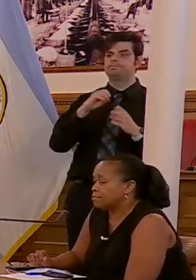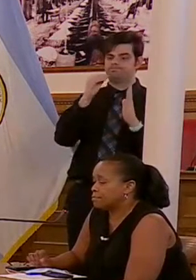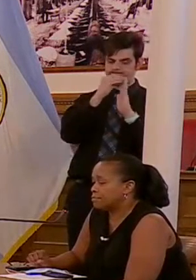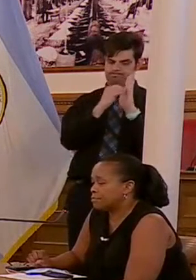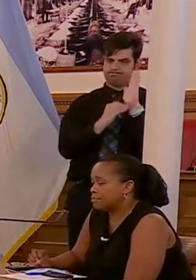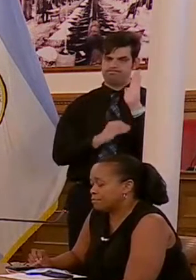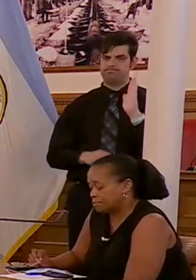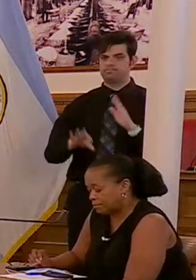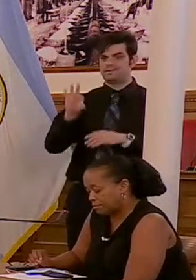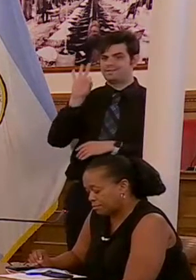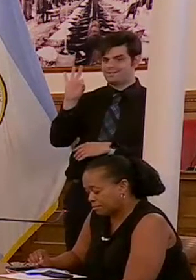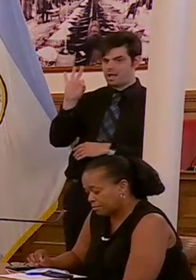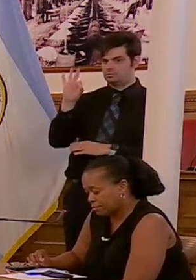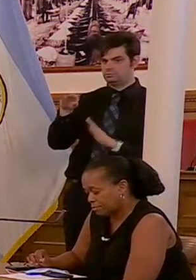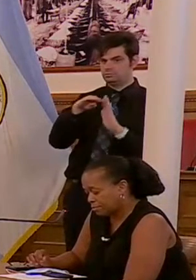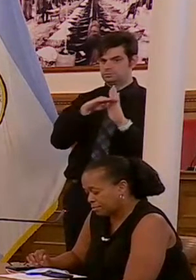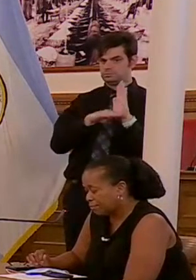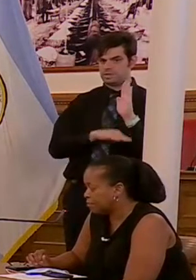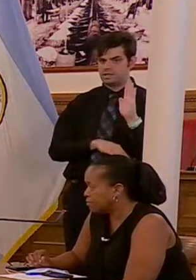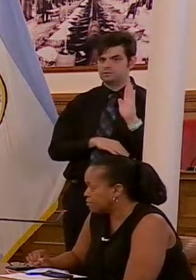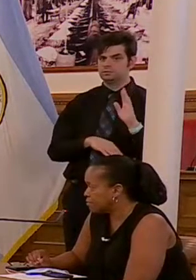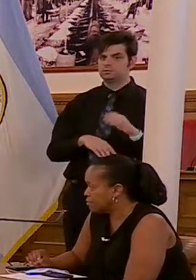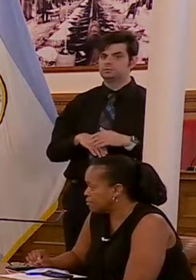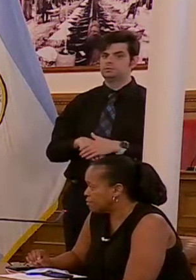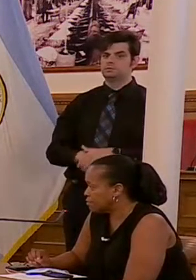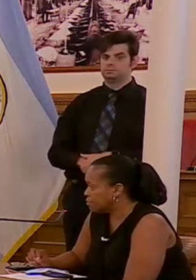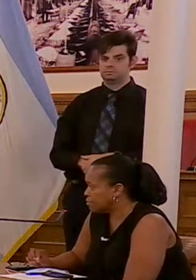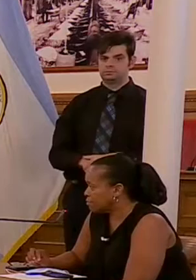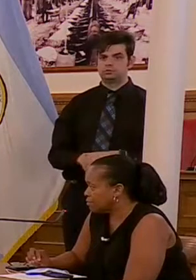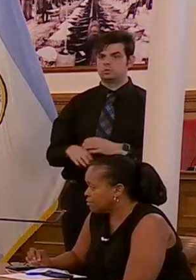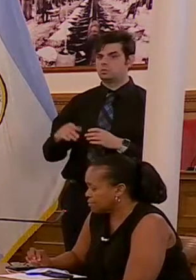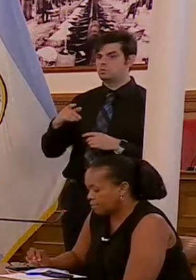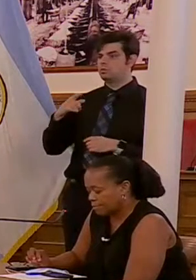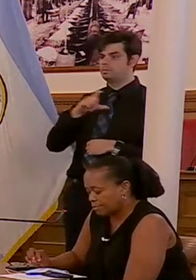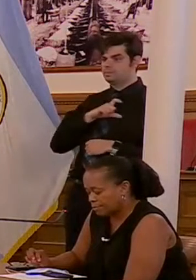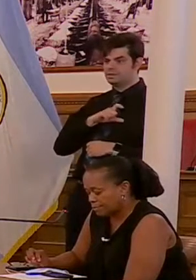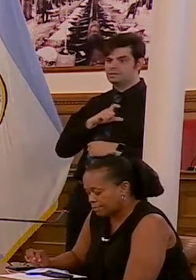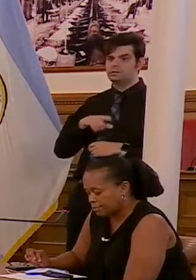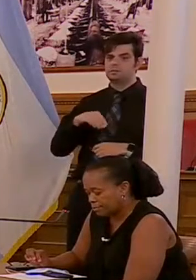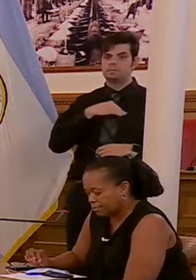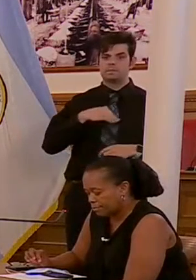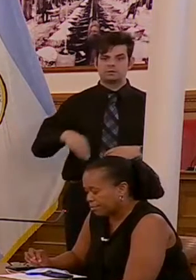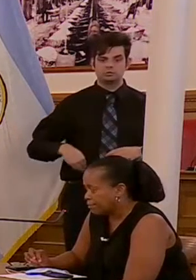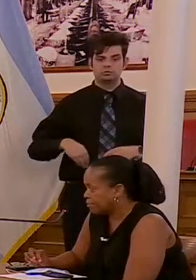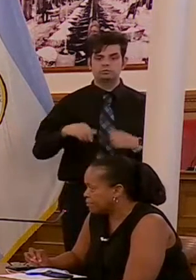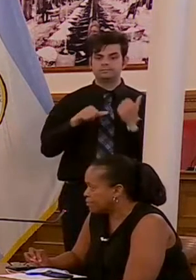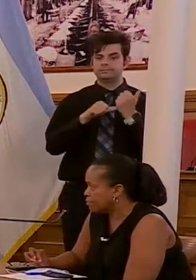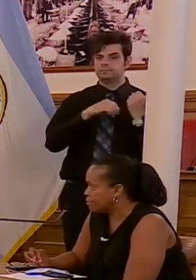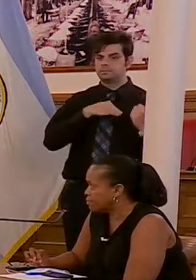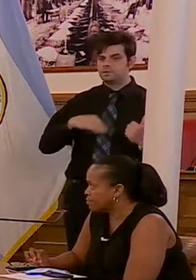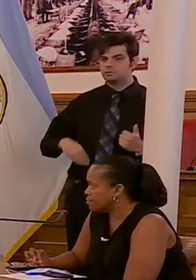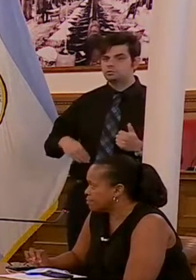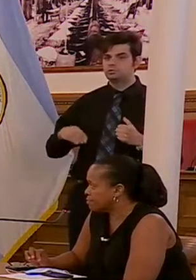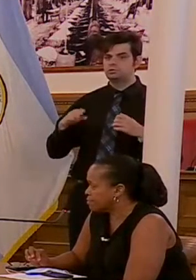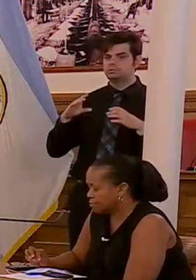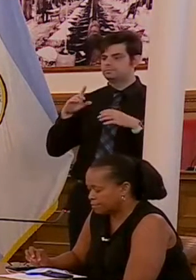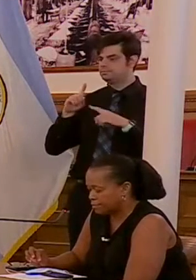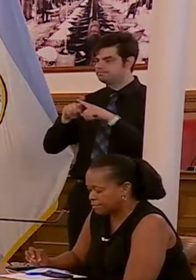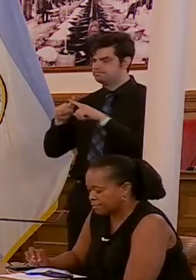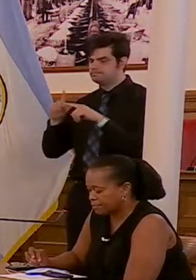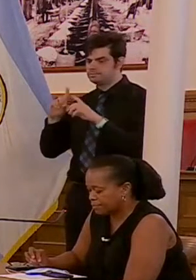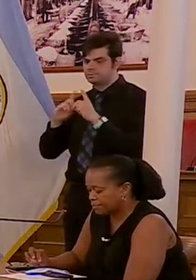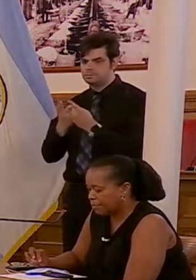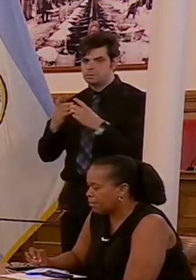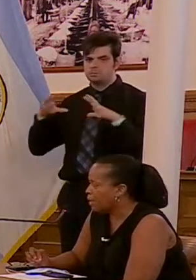into that document, working with Chief Buckner, myself, and our teams. And again, it's a new way to